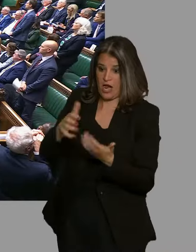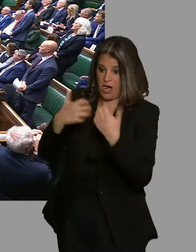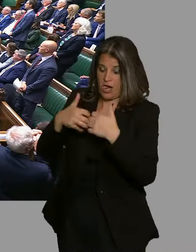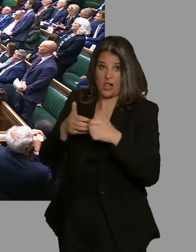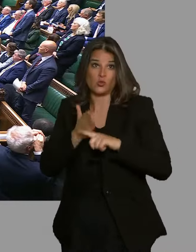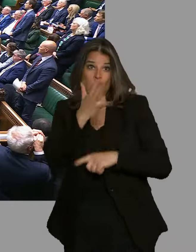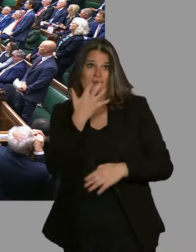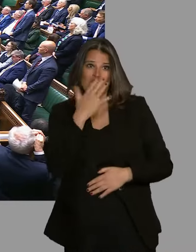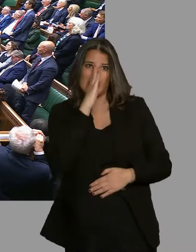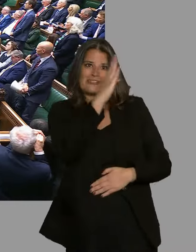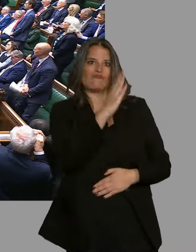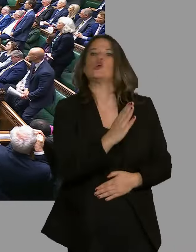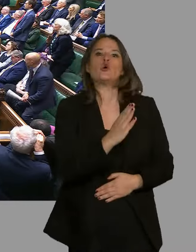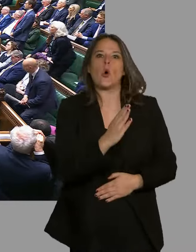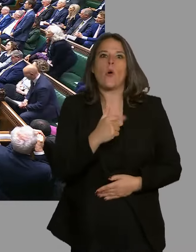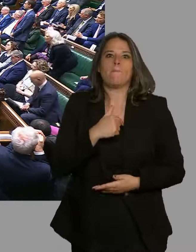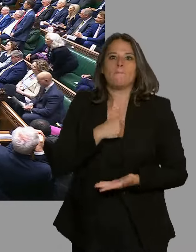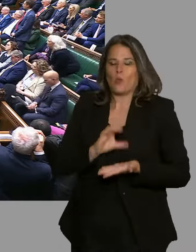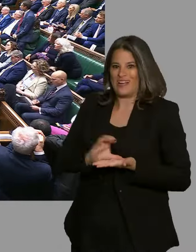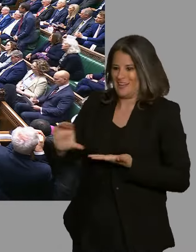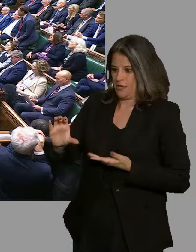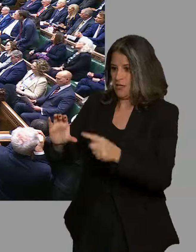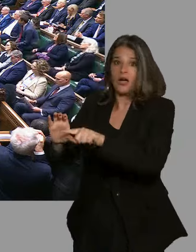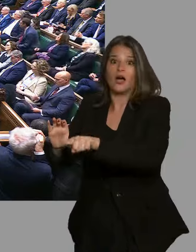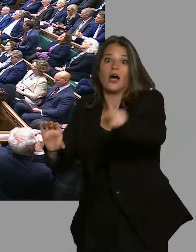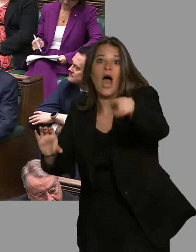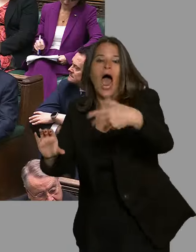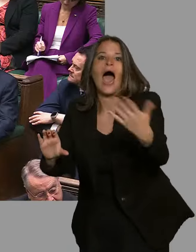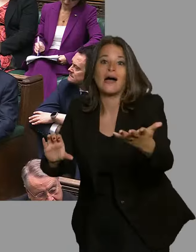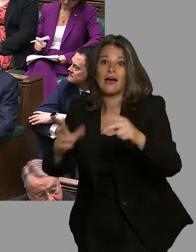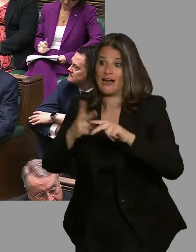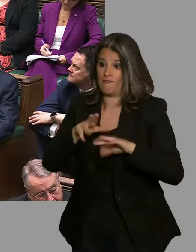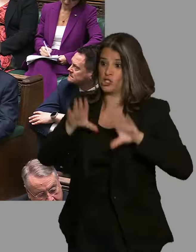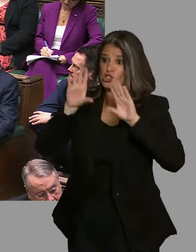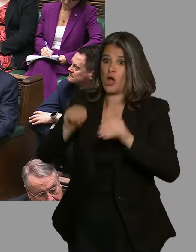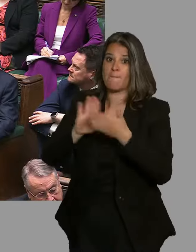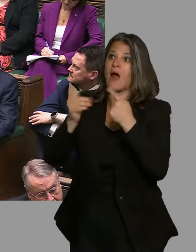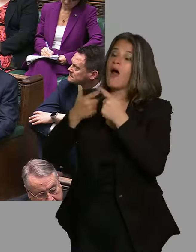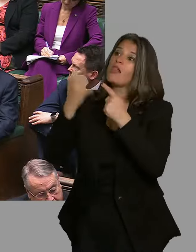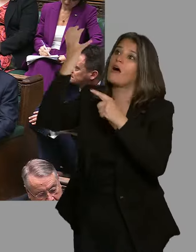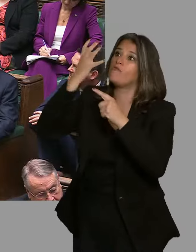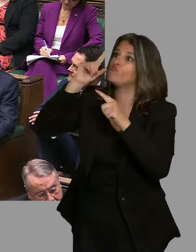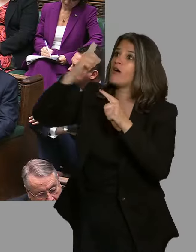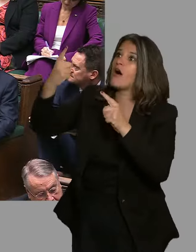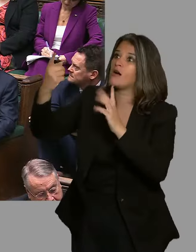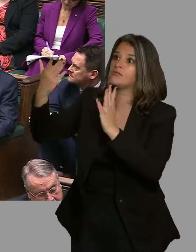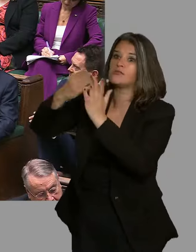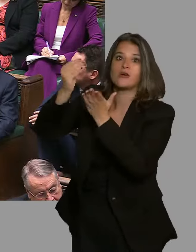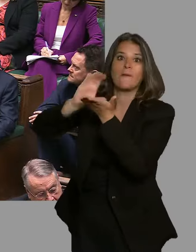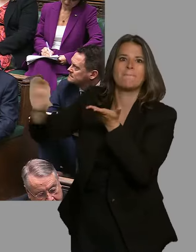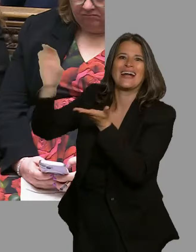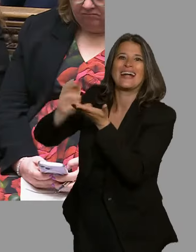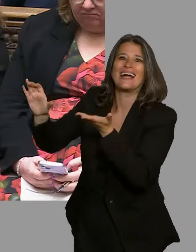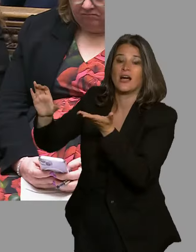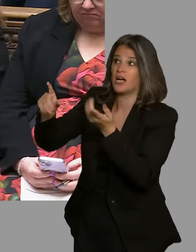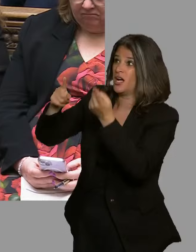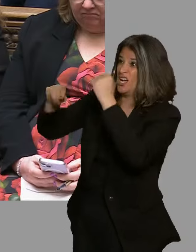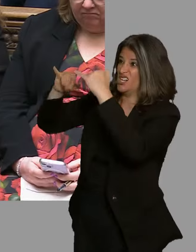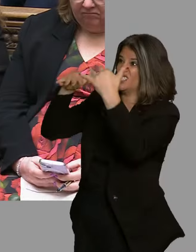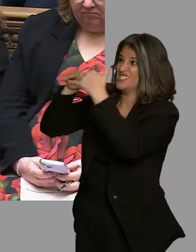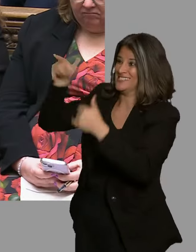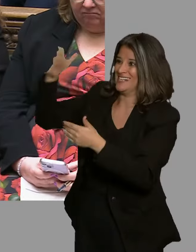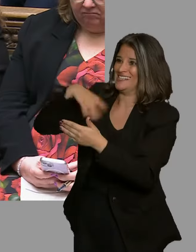you, Mr. Speaker. The Dementia Gateway, my constituency of Stourbridge, was recently at risk of closure following £42